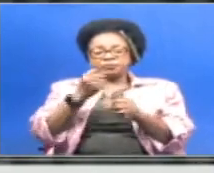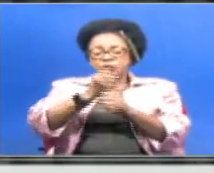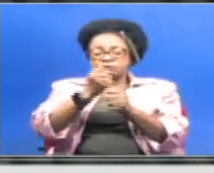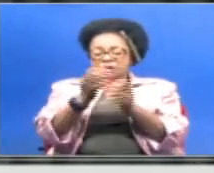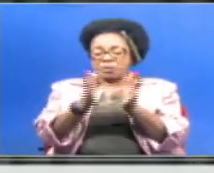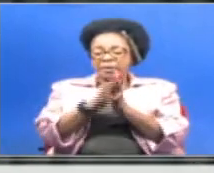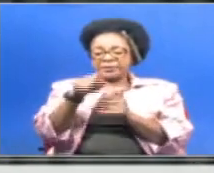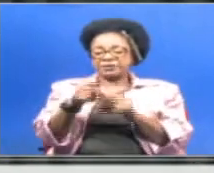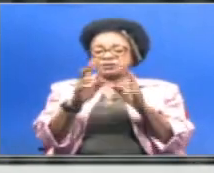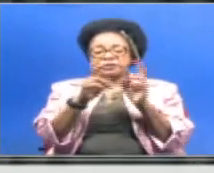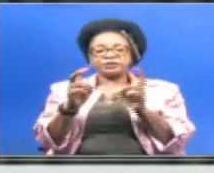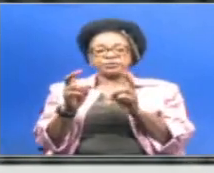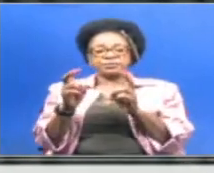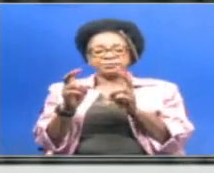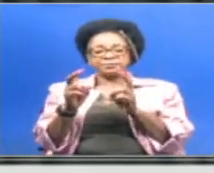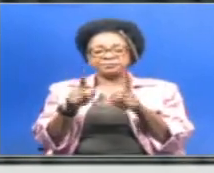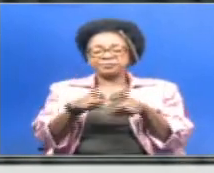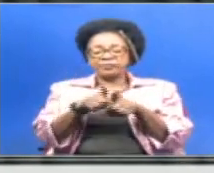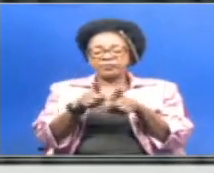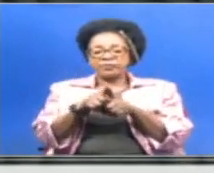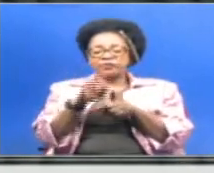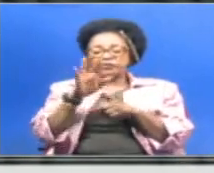matter. And out of the